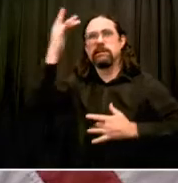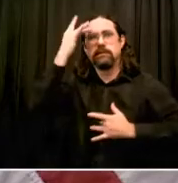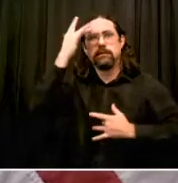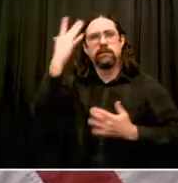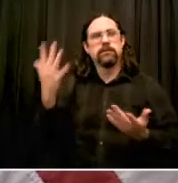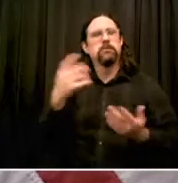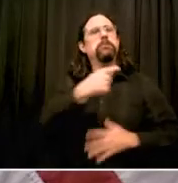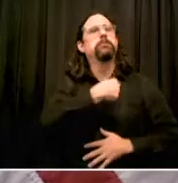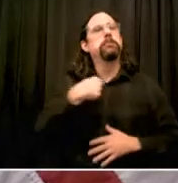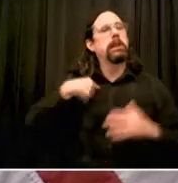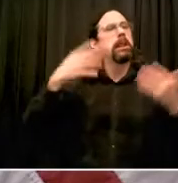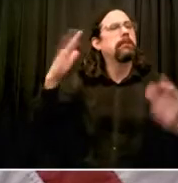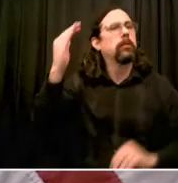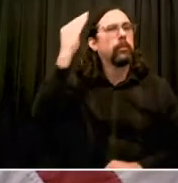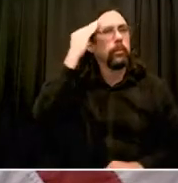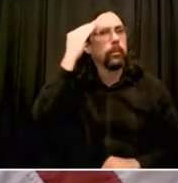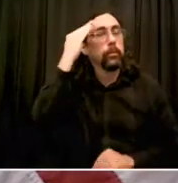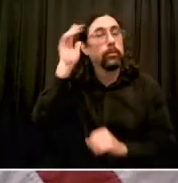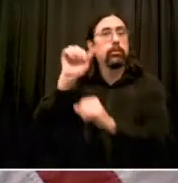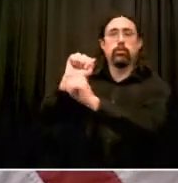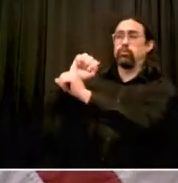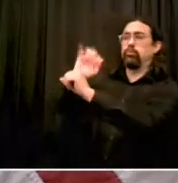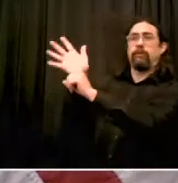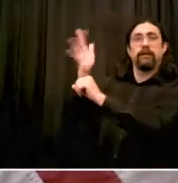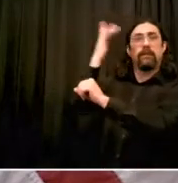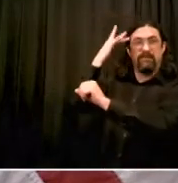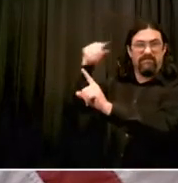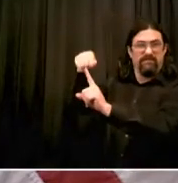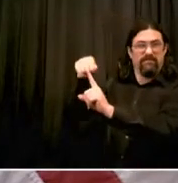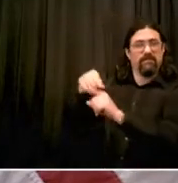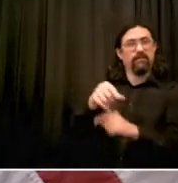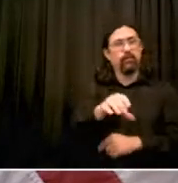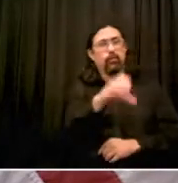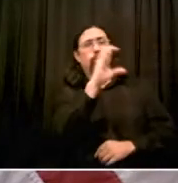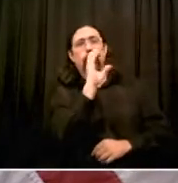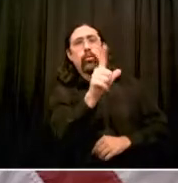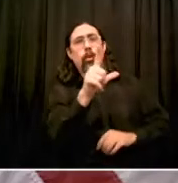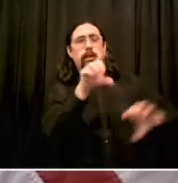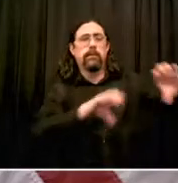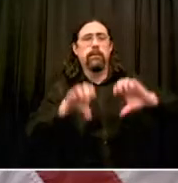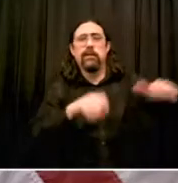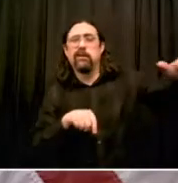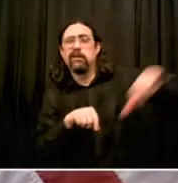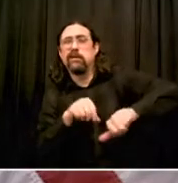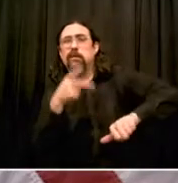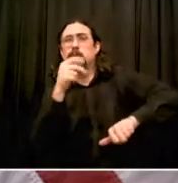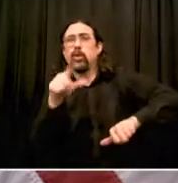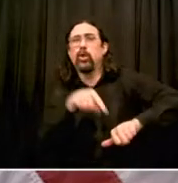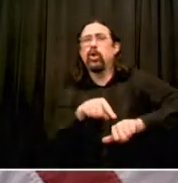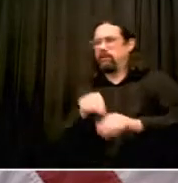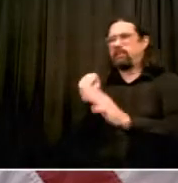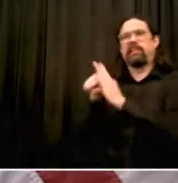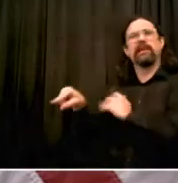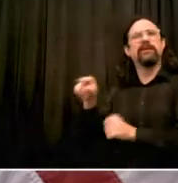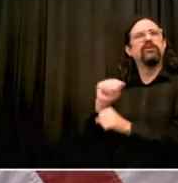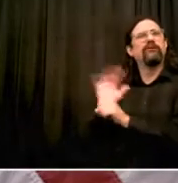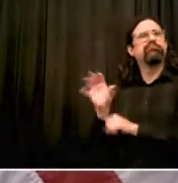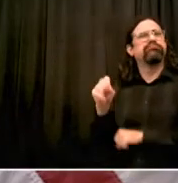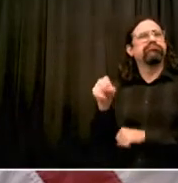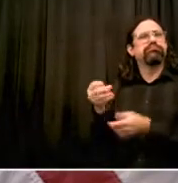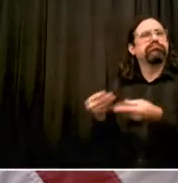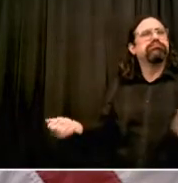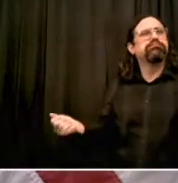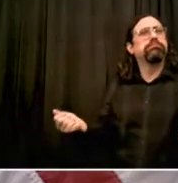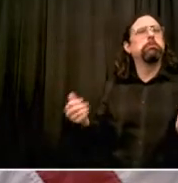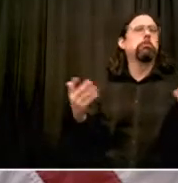coverings. Really careful limits. But, having 15 public pools up and running in the heart of summer is going to be really